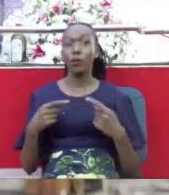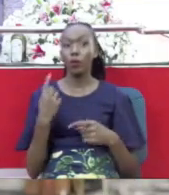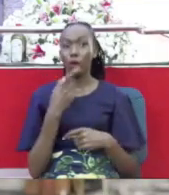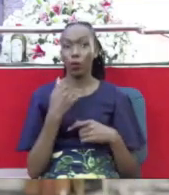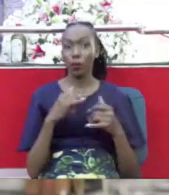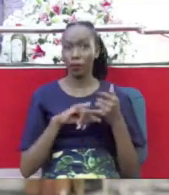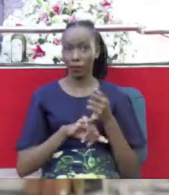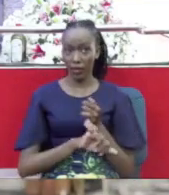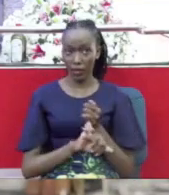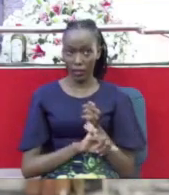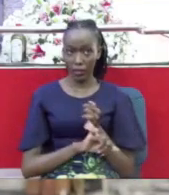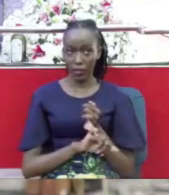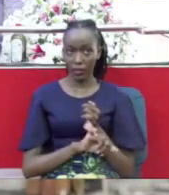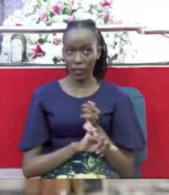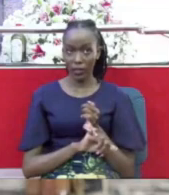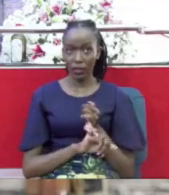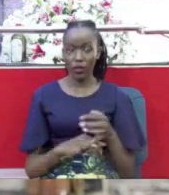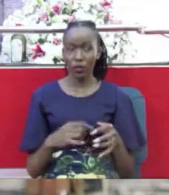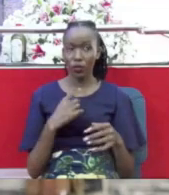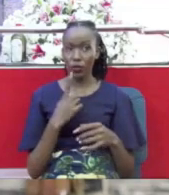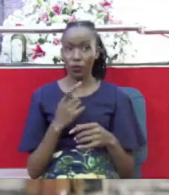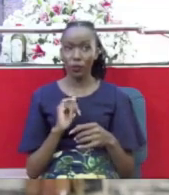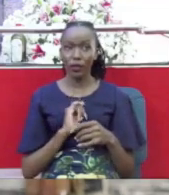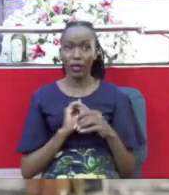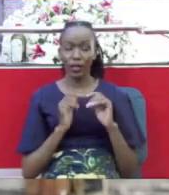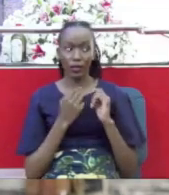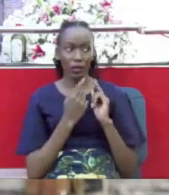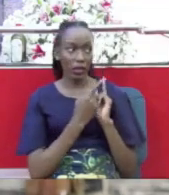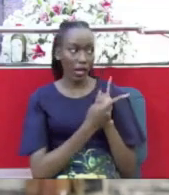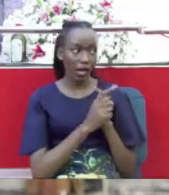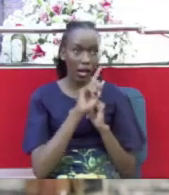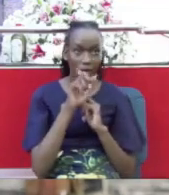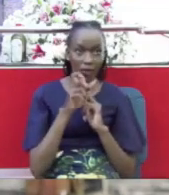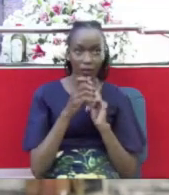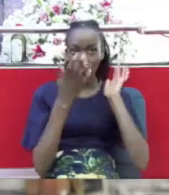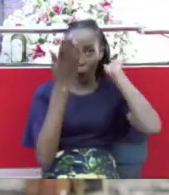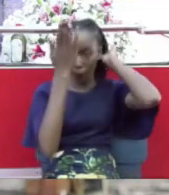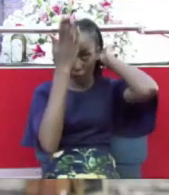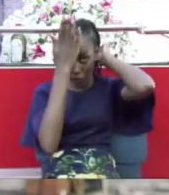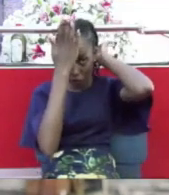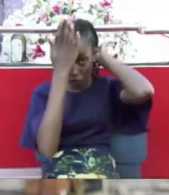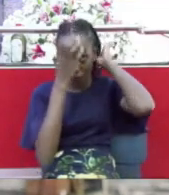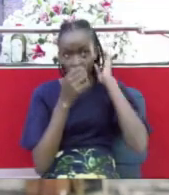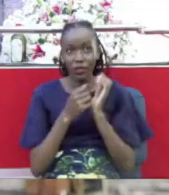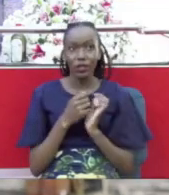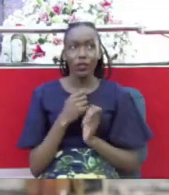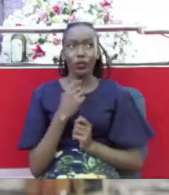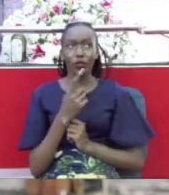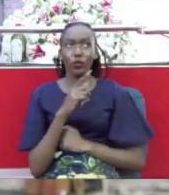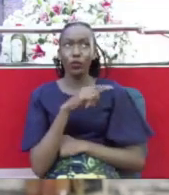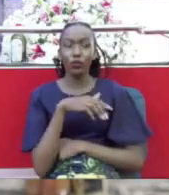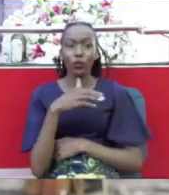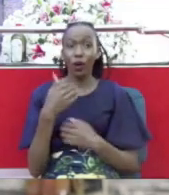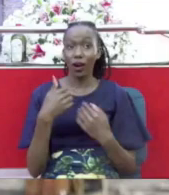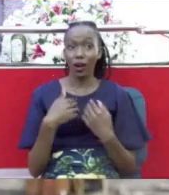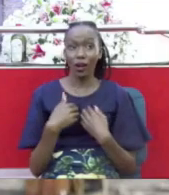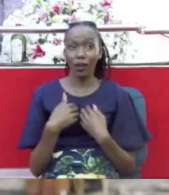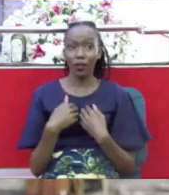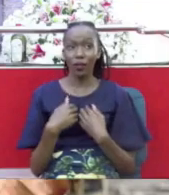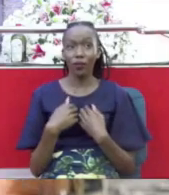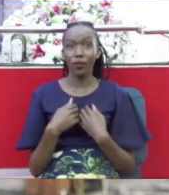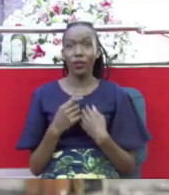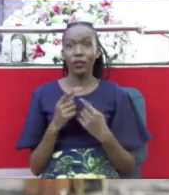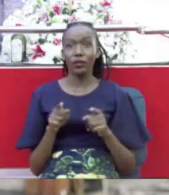"Hey, haya. Nagundua I'm in that space." Yeye pia anajieleza kumbe ako pale katika hiyo kikundi.